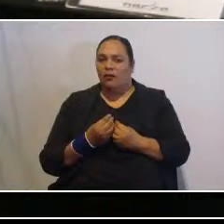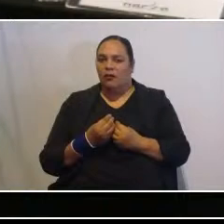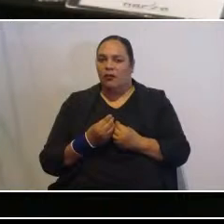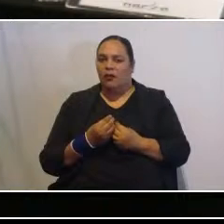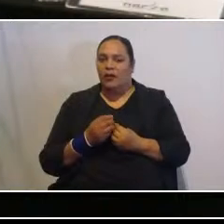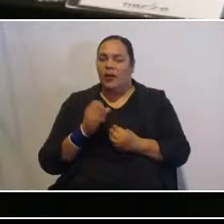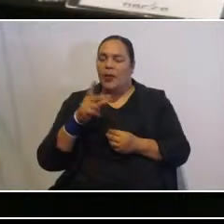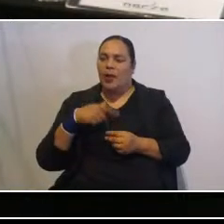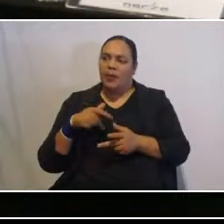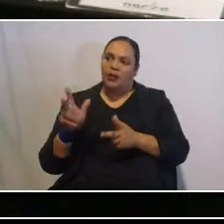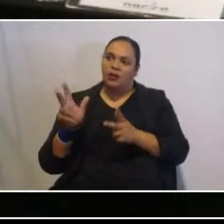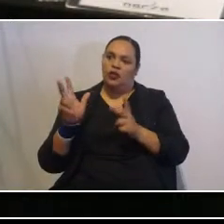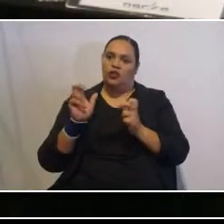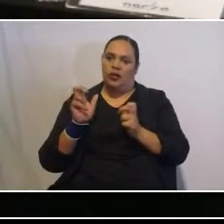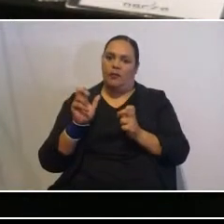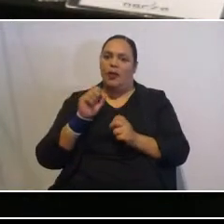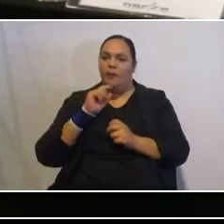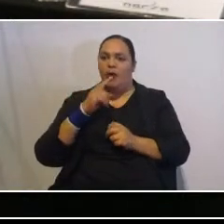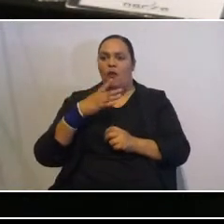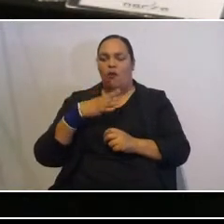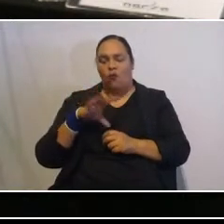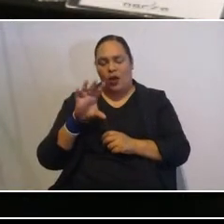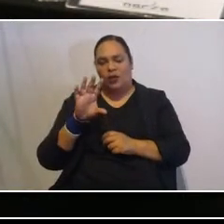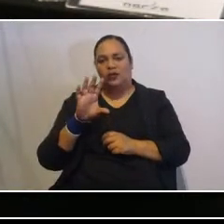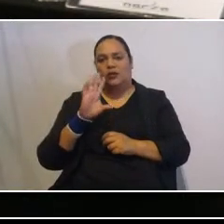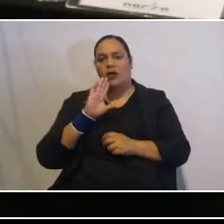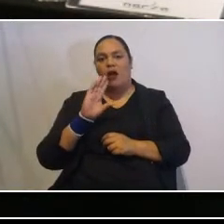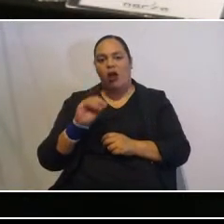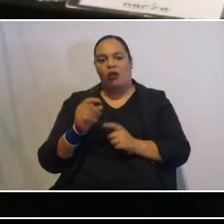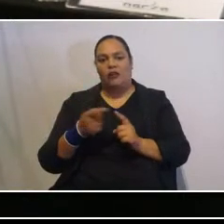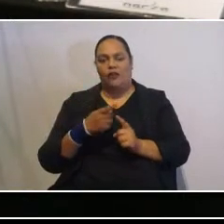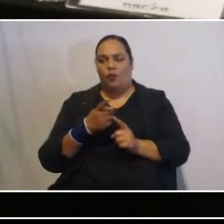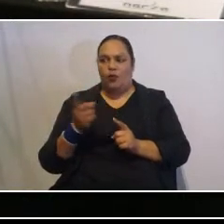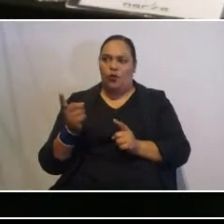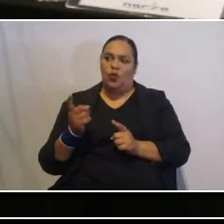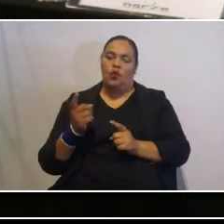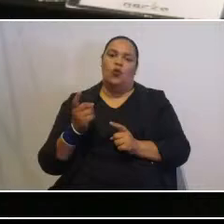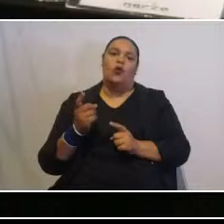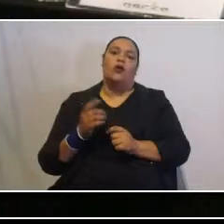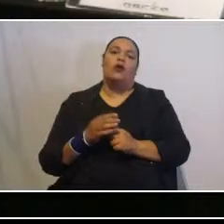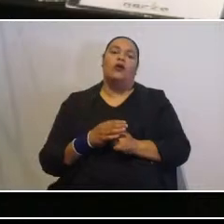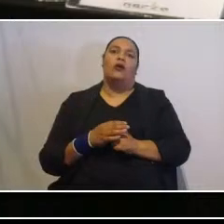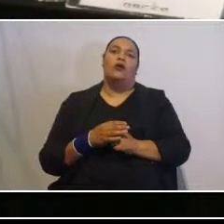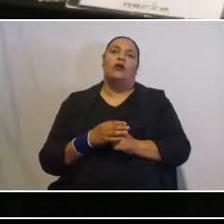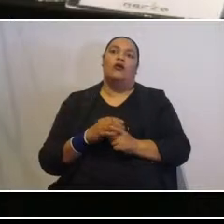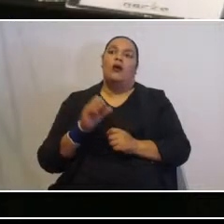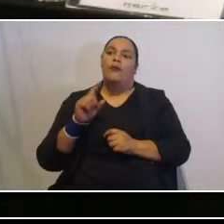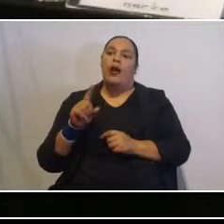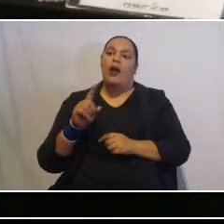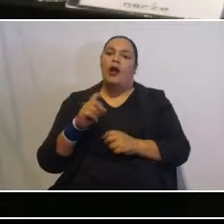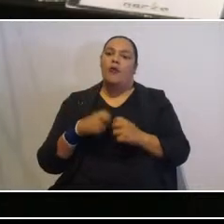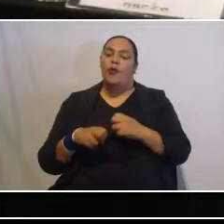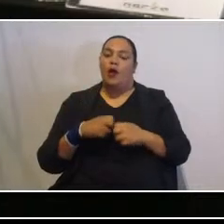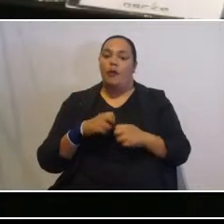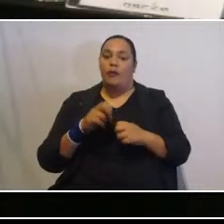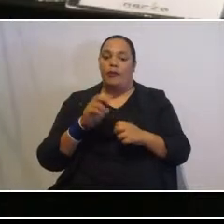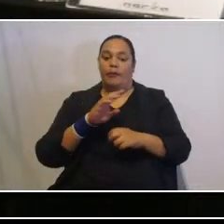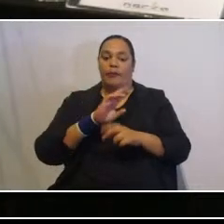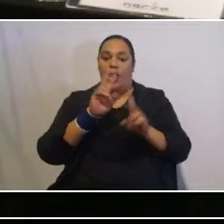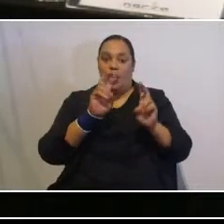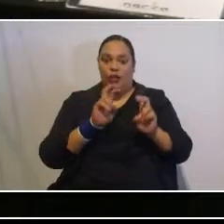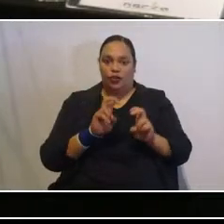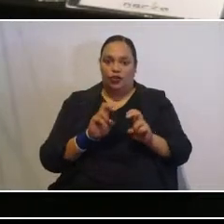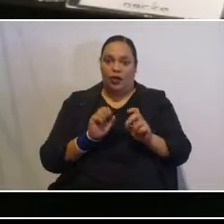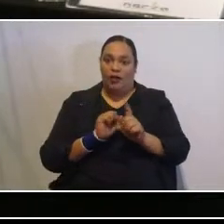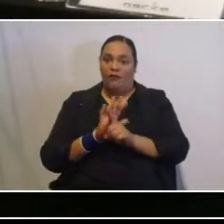just observed and which I wanted to ask from you is whether the issue of energy